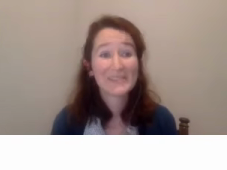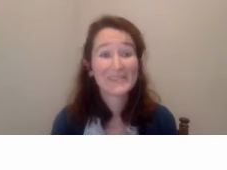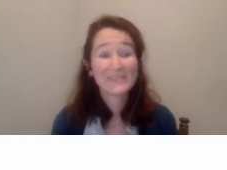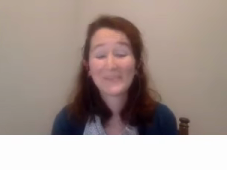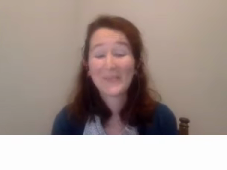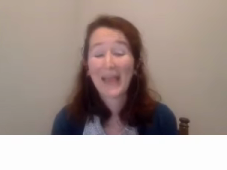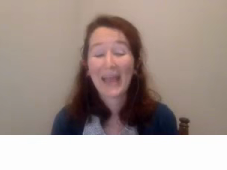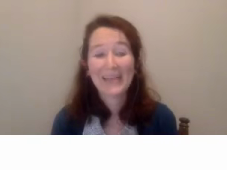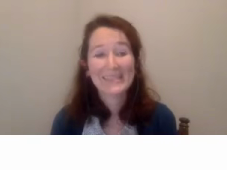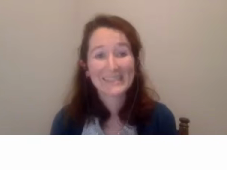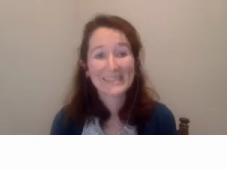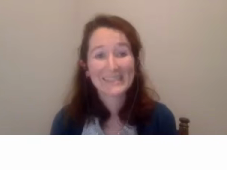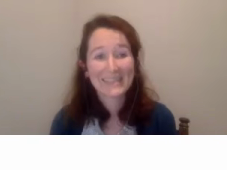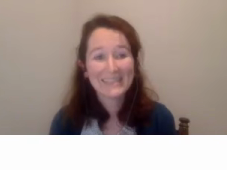is